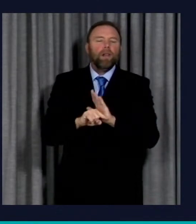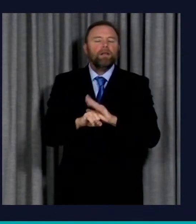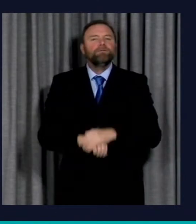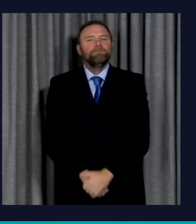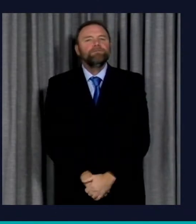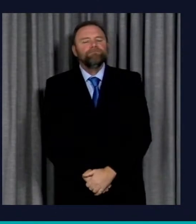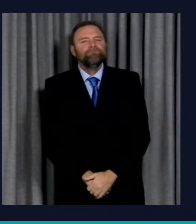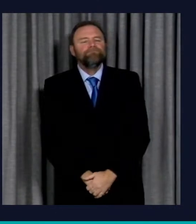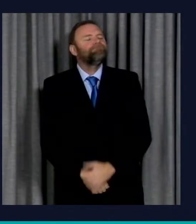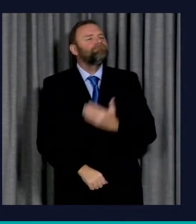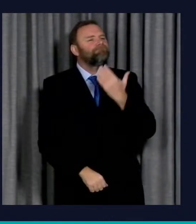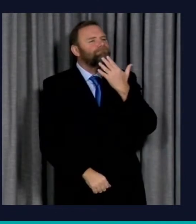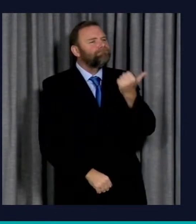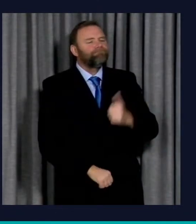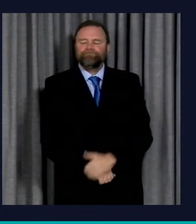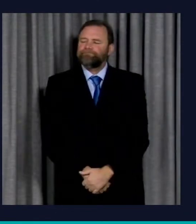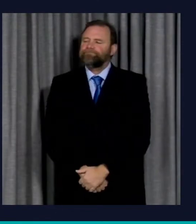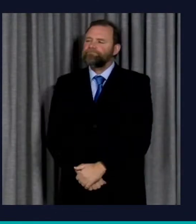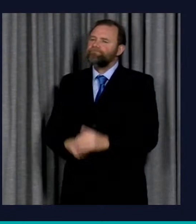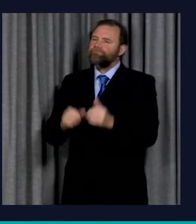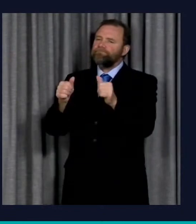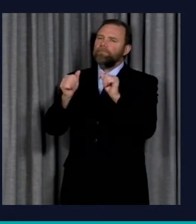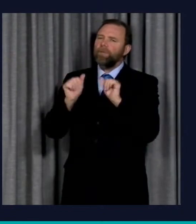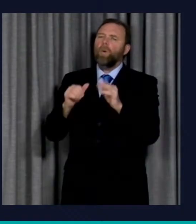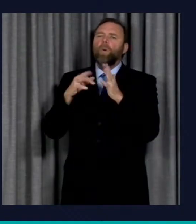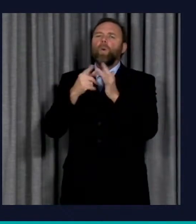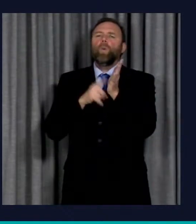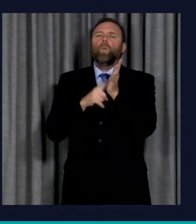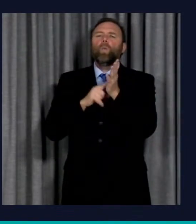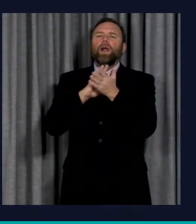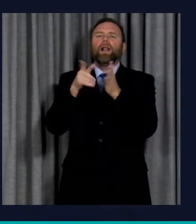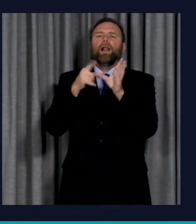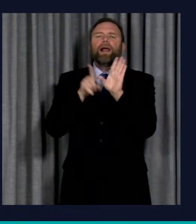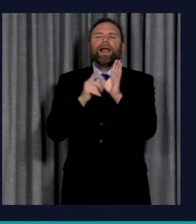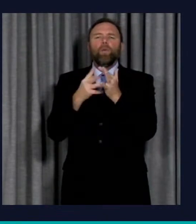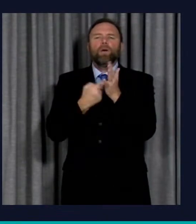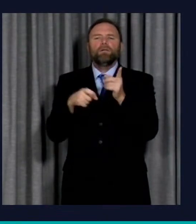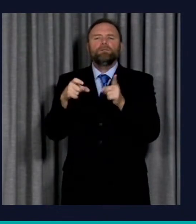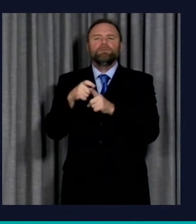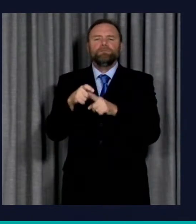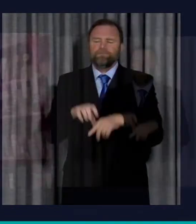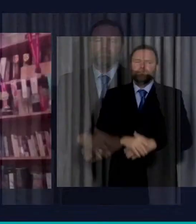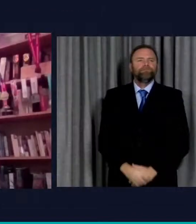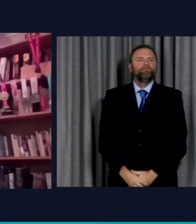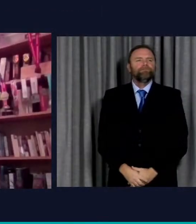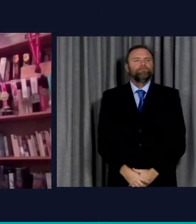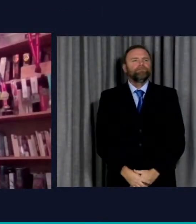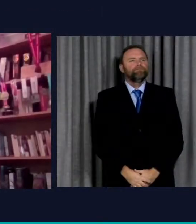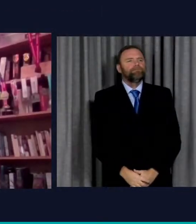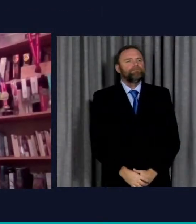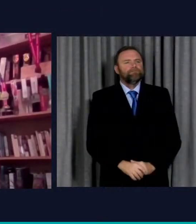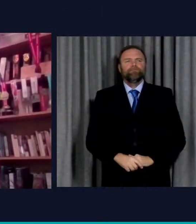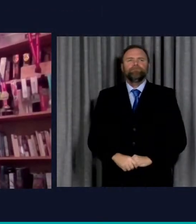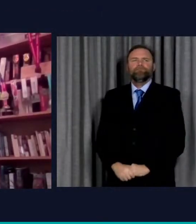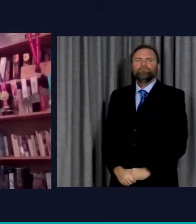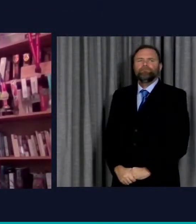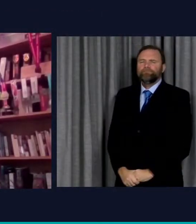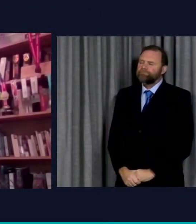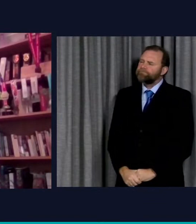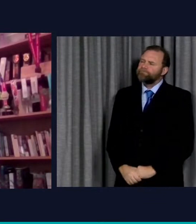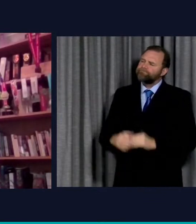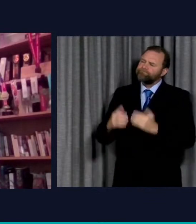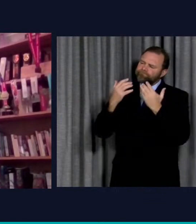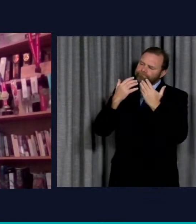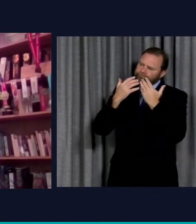Then thank you very much indeed. Over to Will Hayward at Wales Online. Thank you, First Minister. You must have looked at the